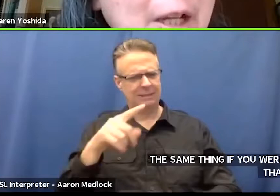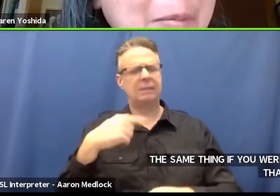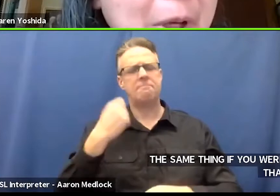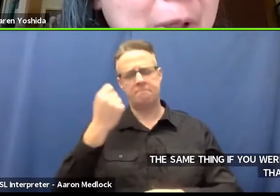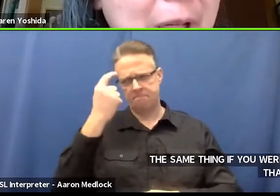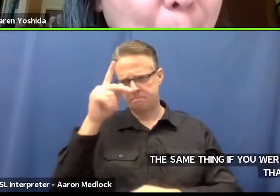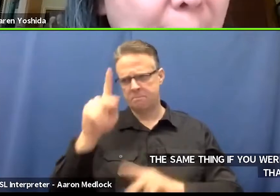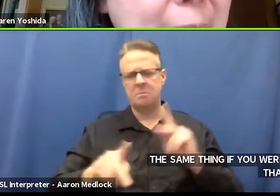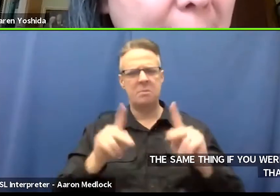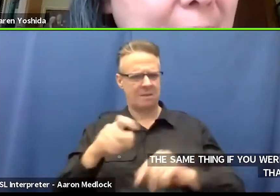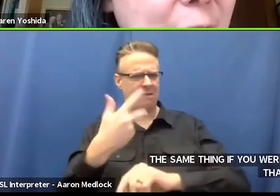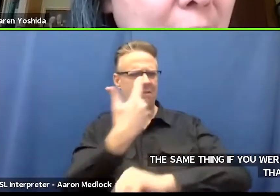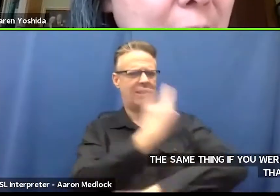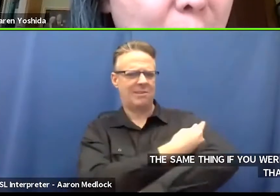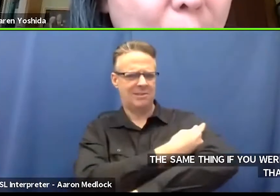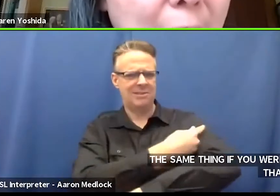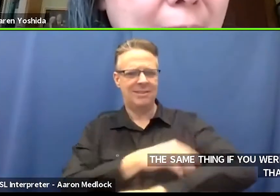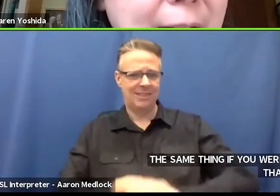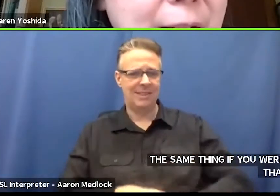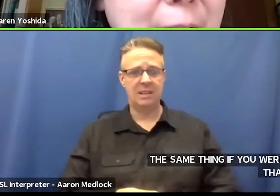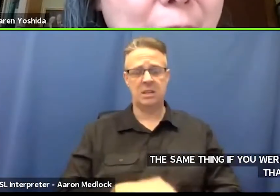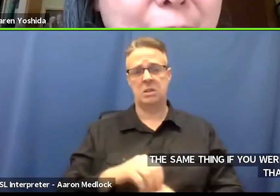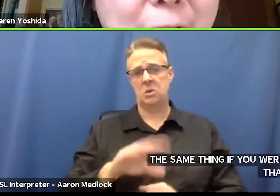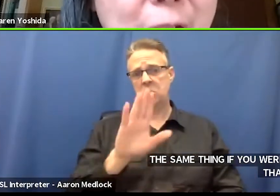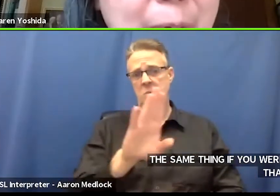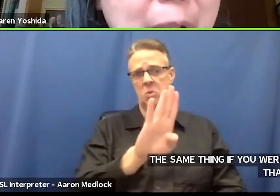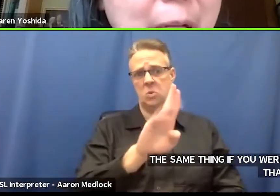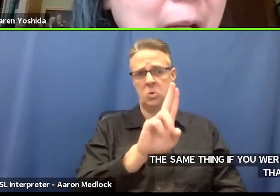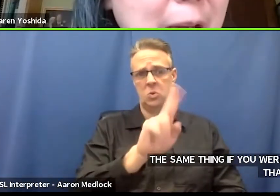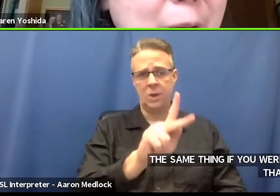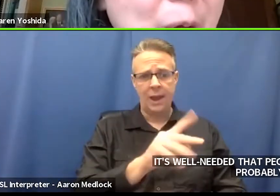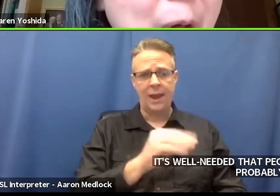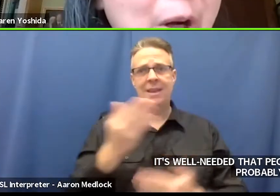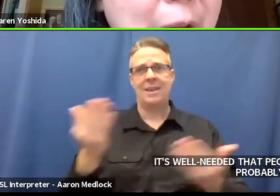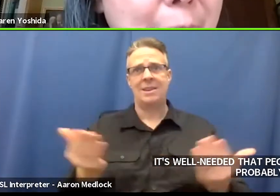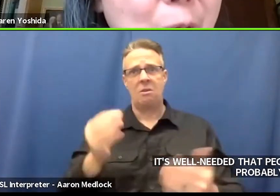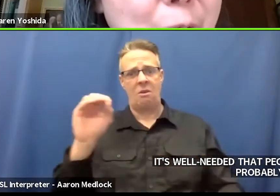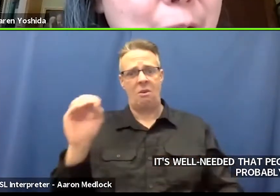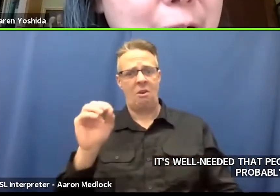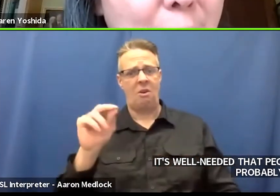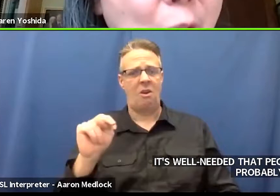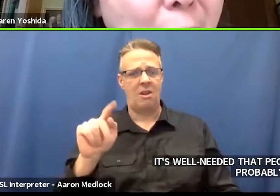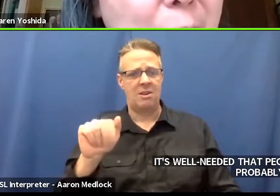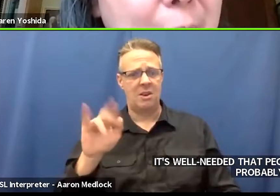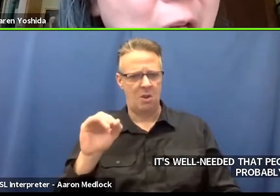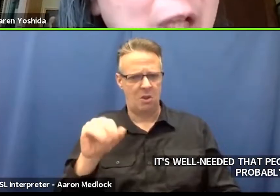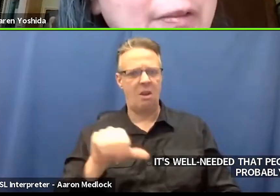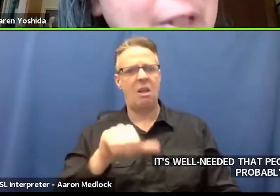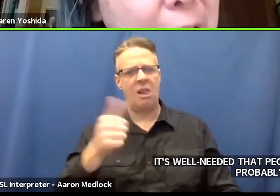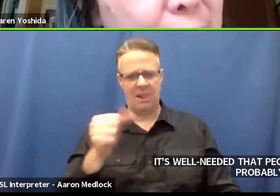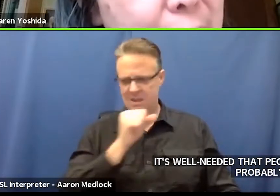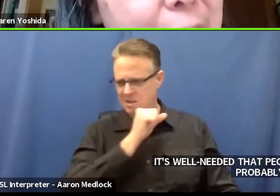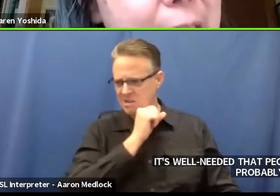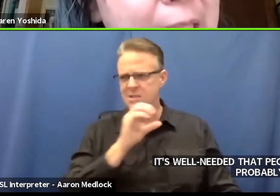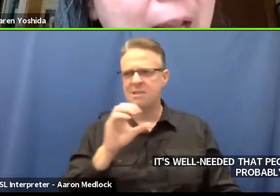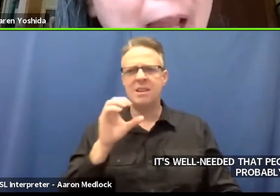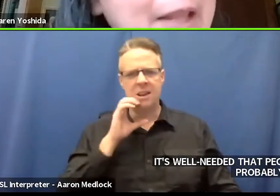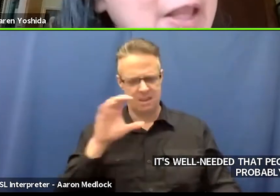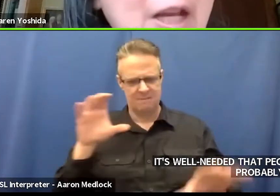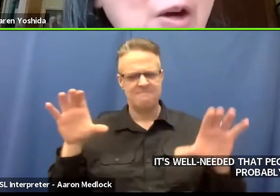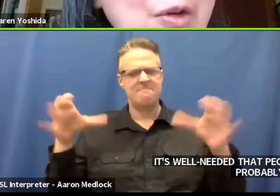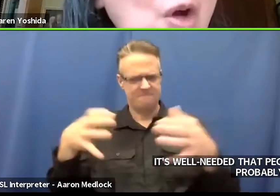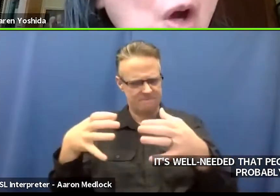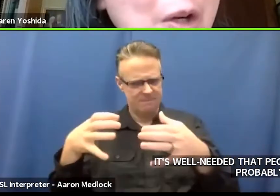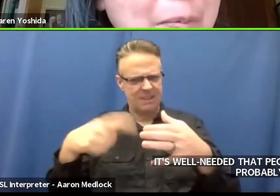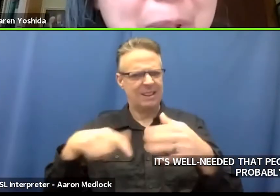vaccinated, but probably like in the UK, as in Ontario, there are other senior congregate kind of facilities,